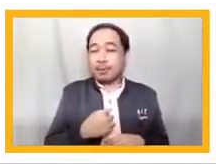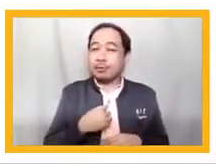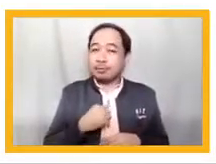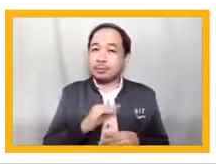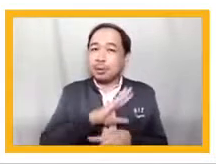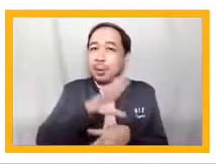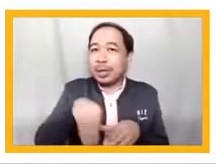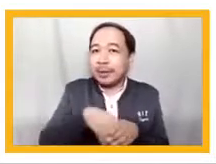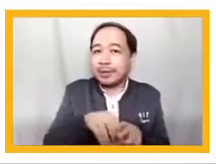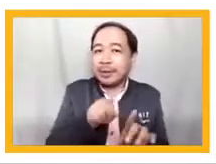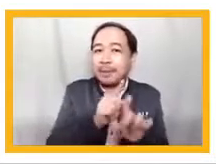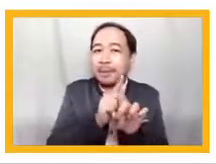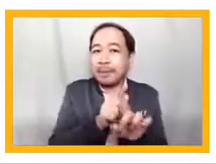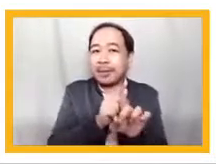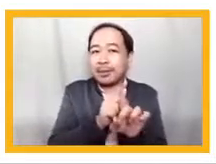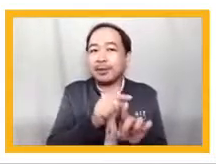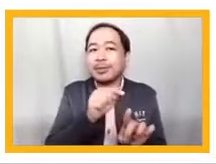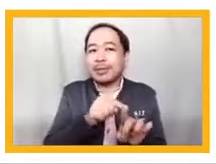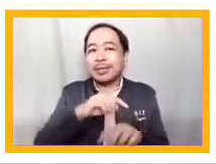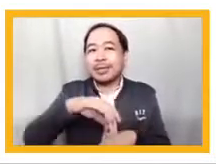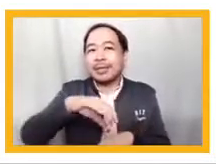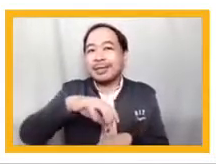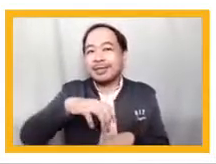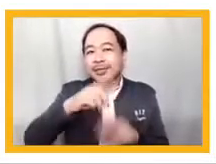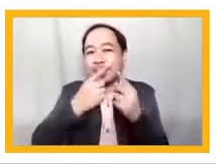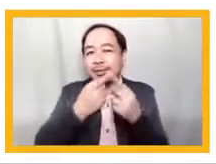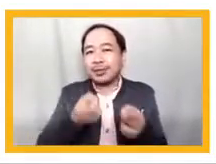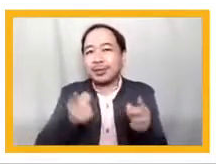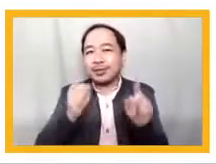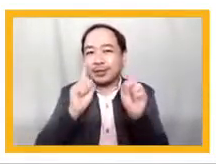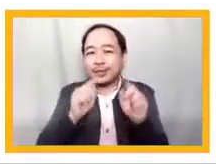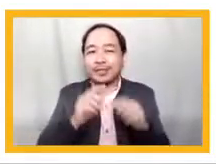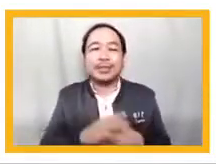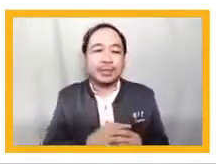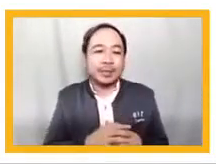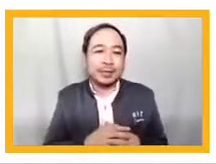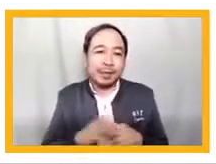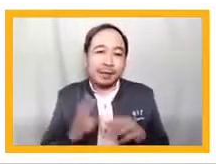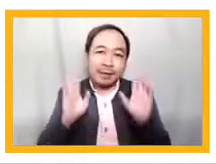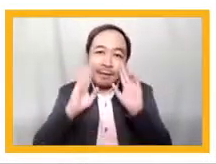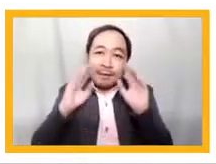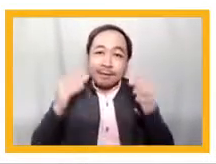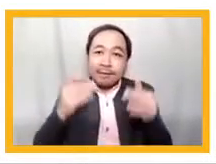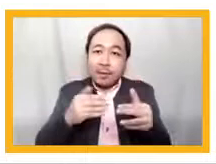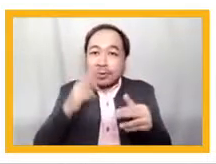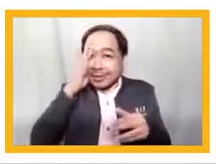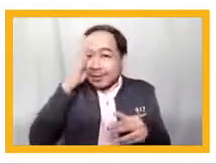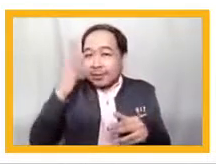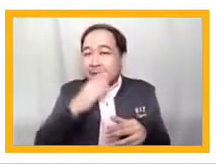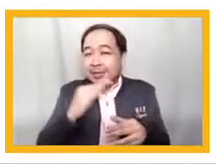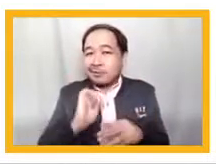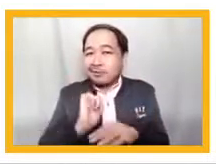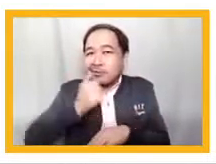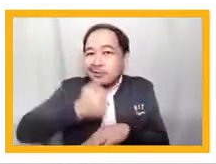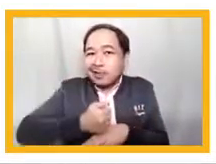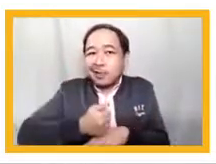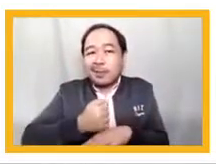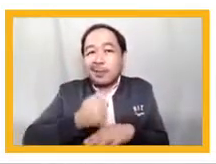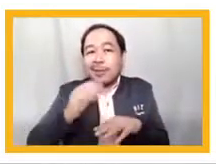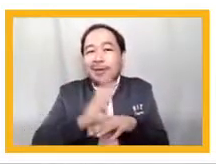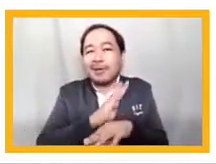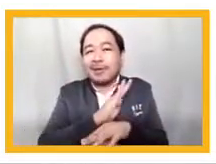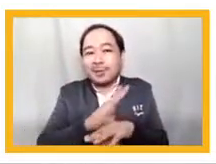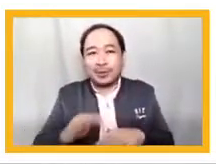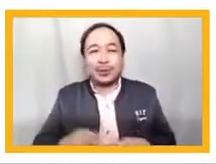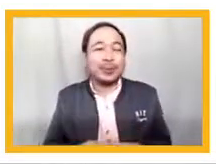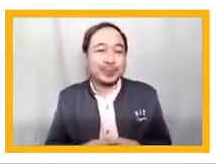mentor for the National University in the subject of innovation and startup entrepreneur.